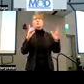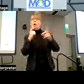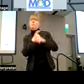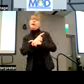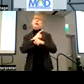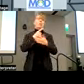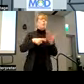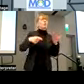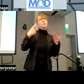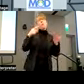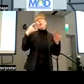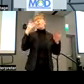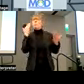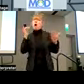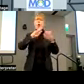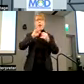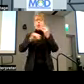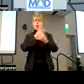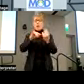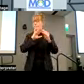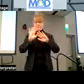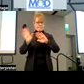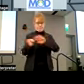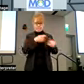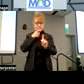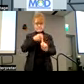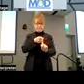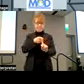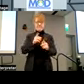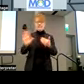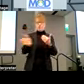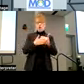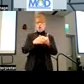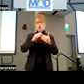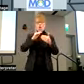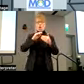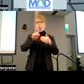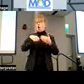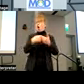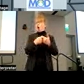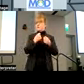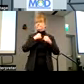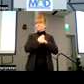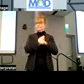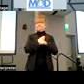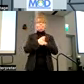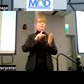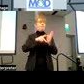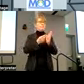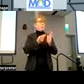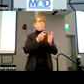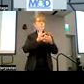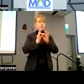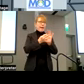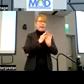to do. Why should we do it? So this is a picture of a very locked door with a double bolt and a key, a chain, and